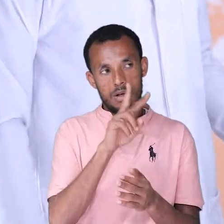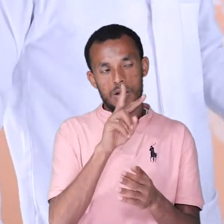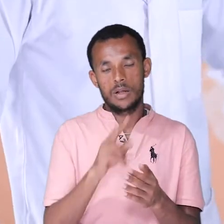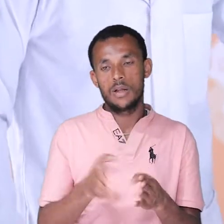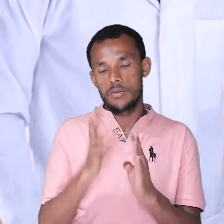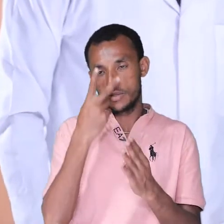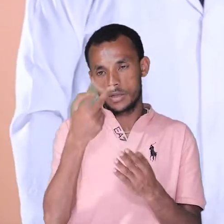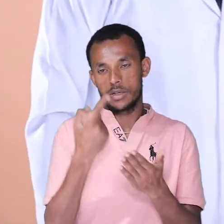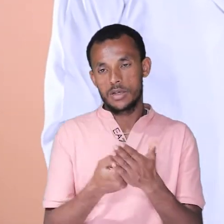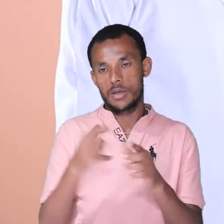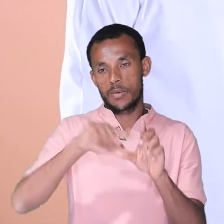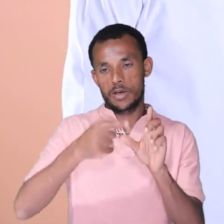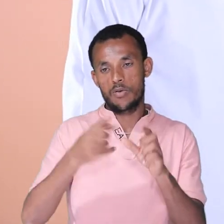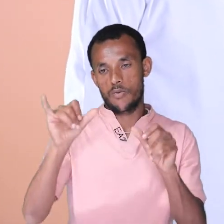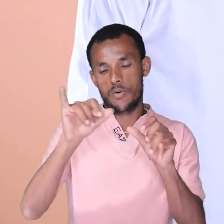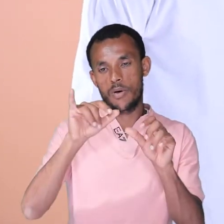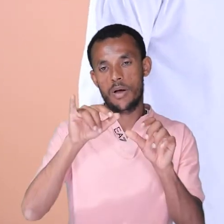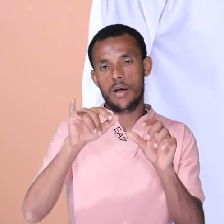let me see here measures of angle